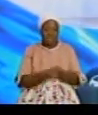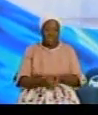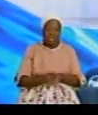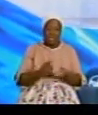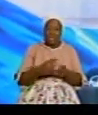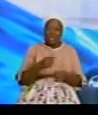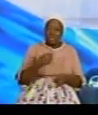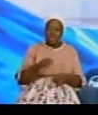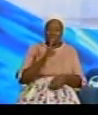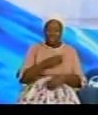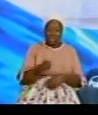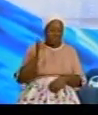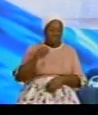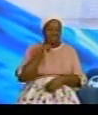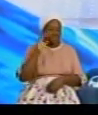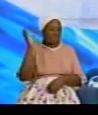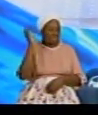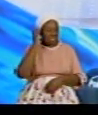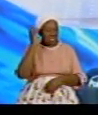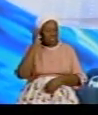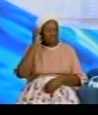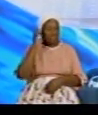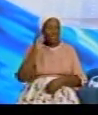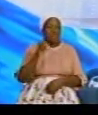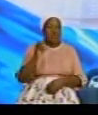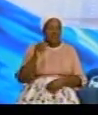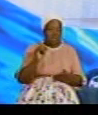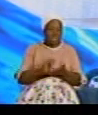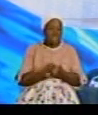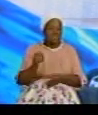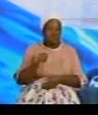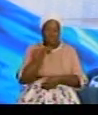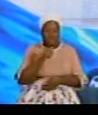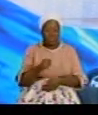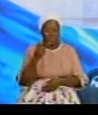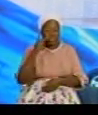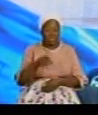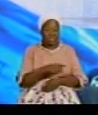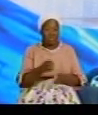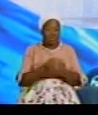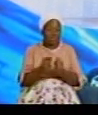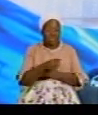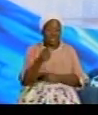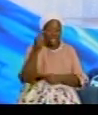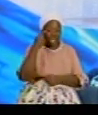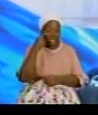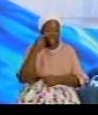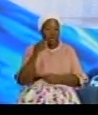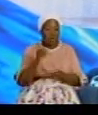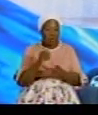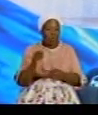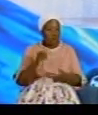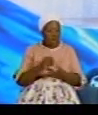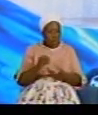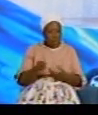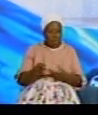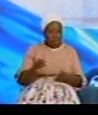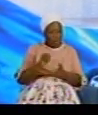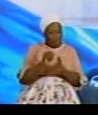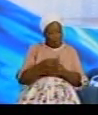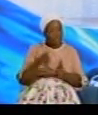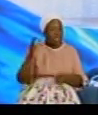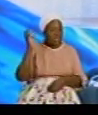wouldn't listen lest they should see with their eyes, lest they should hear with